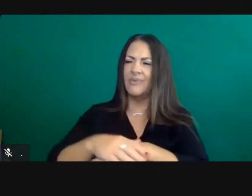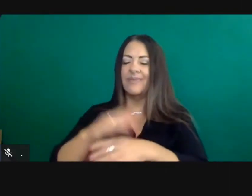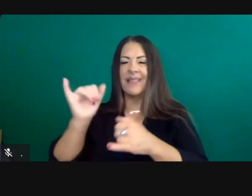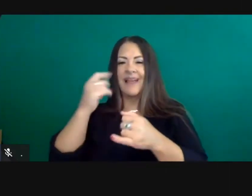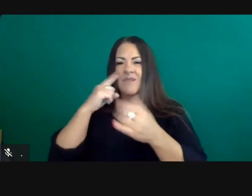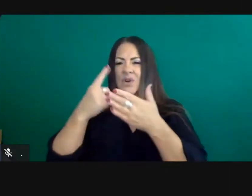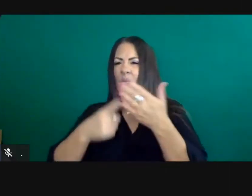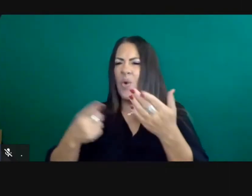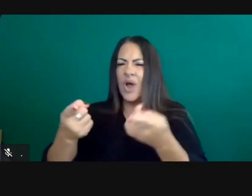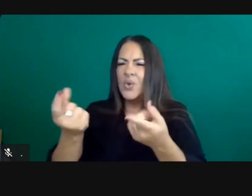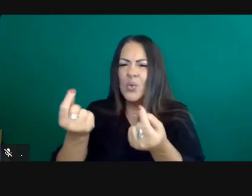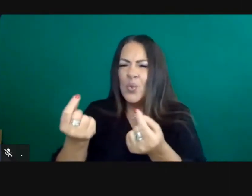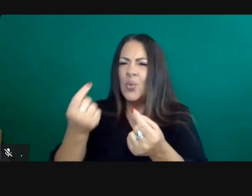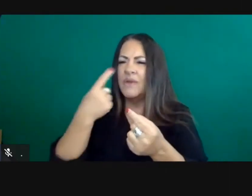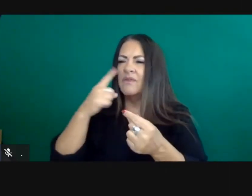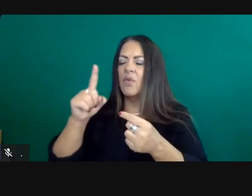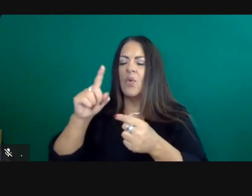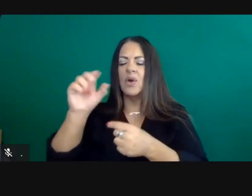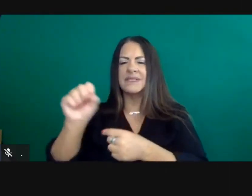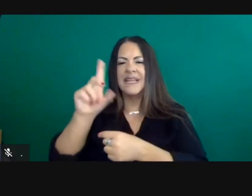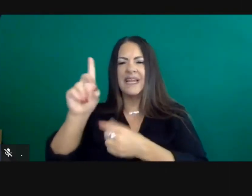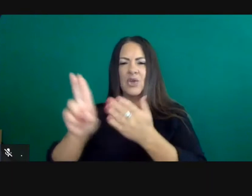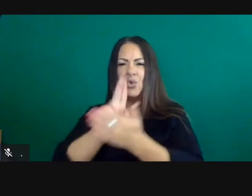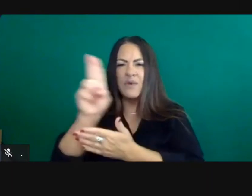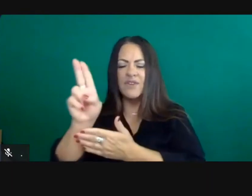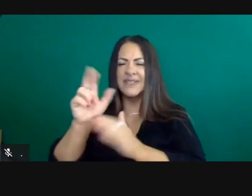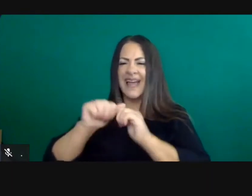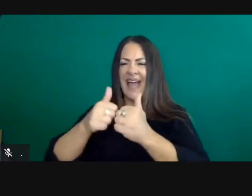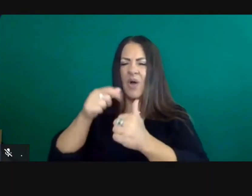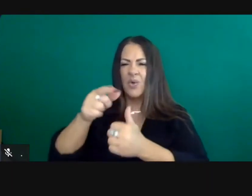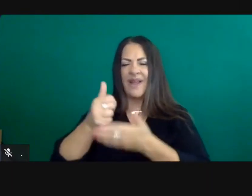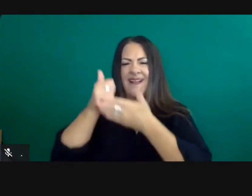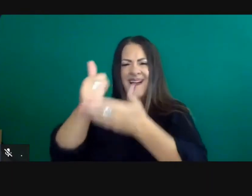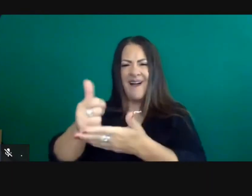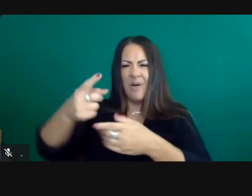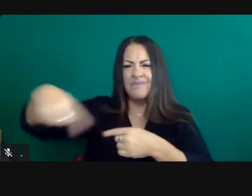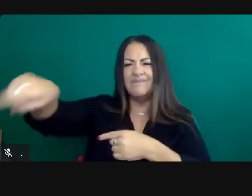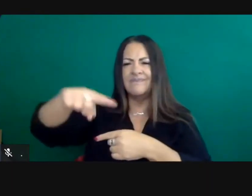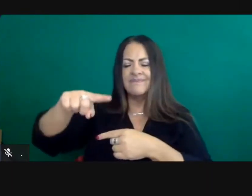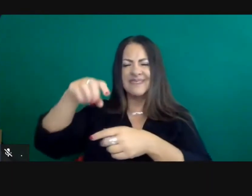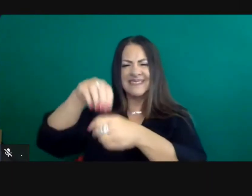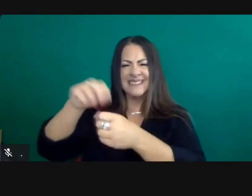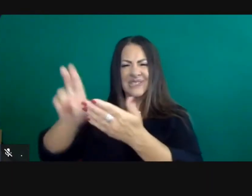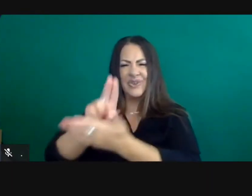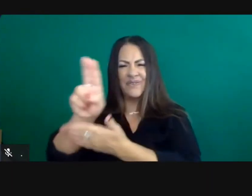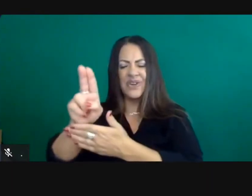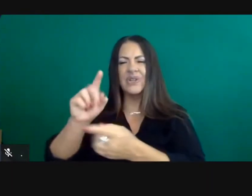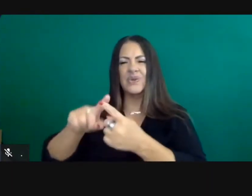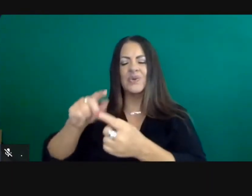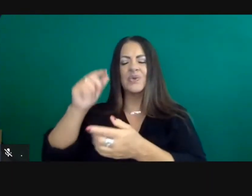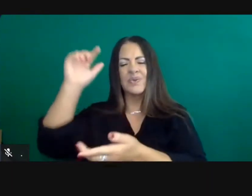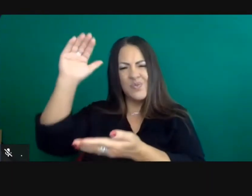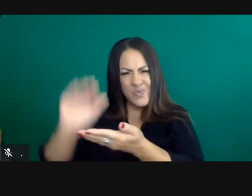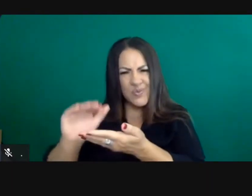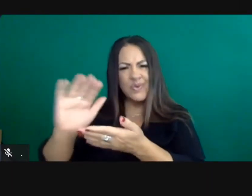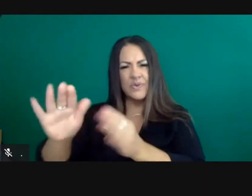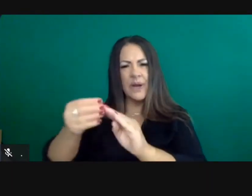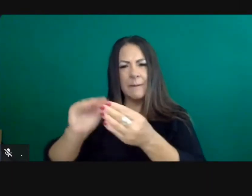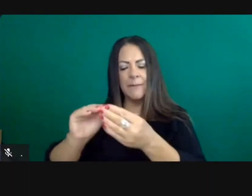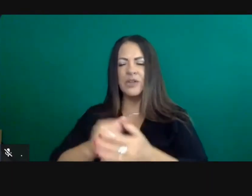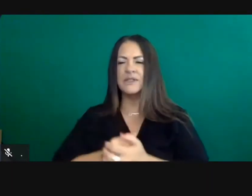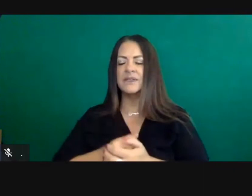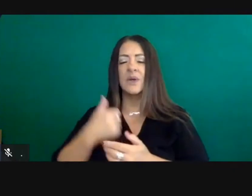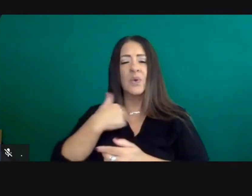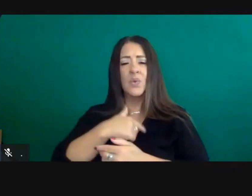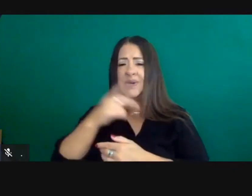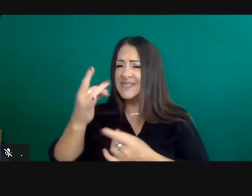Diego State University to curtail or limit transmission. I think those conversations have been very positive. We've had a number of